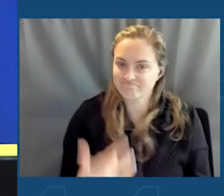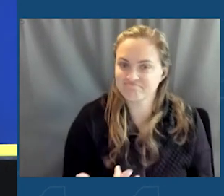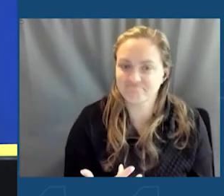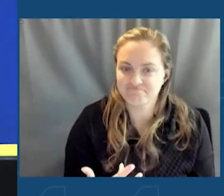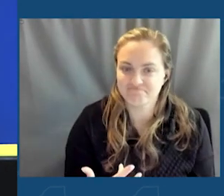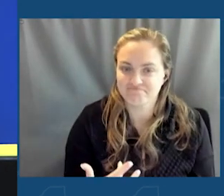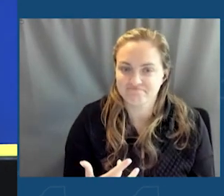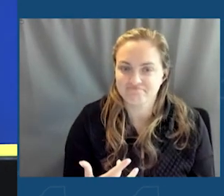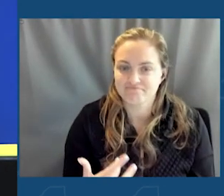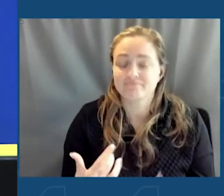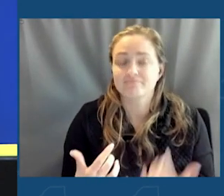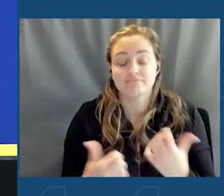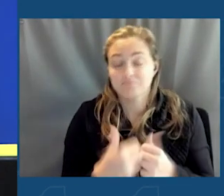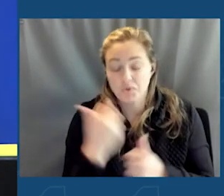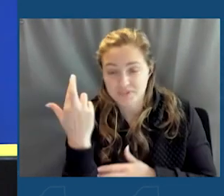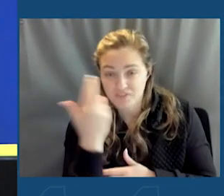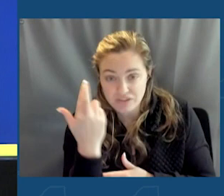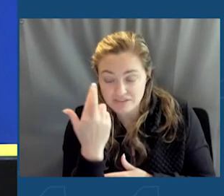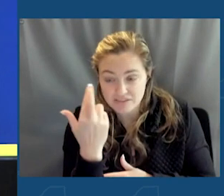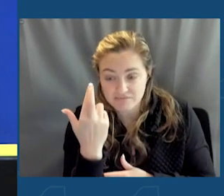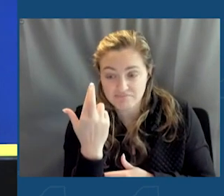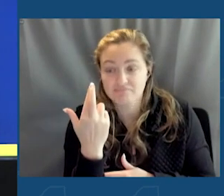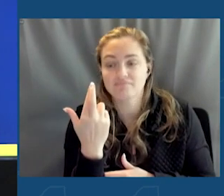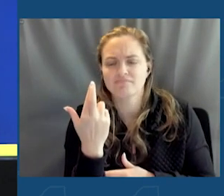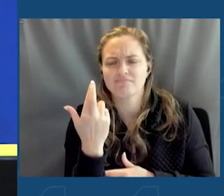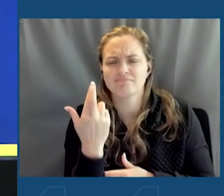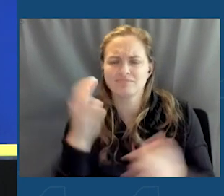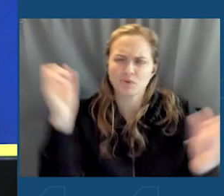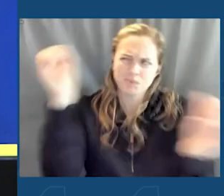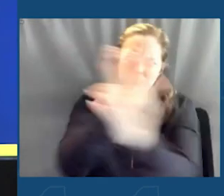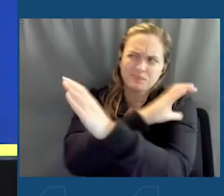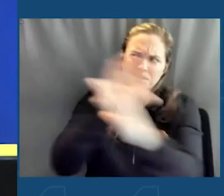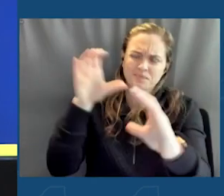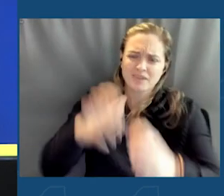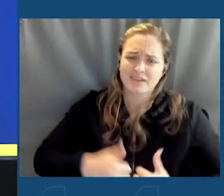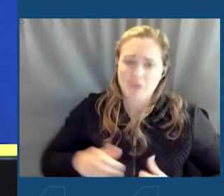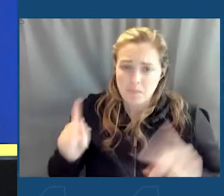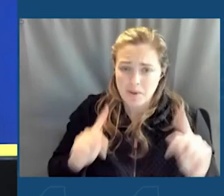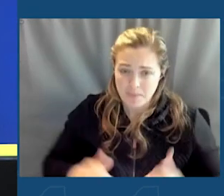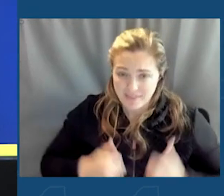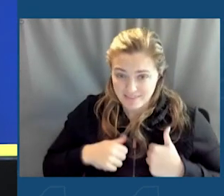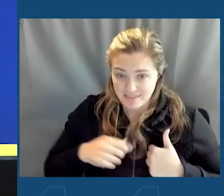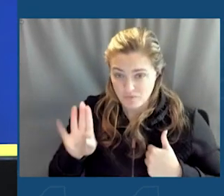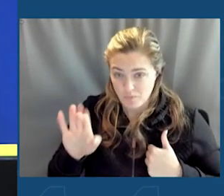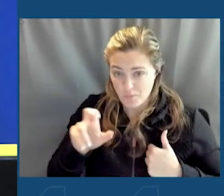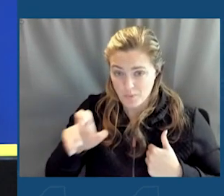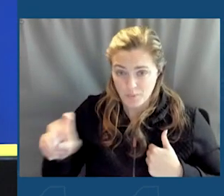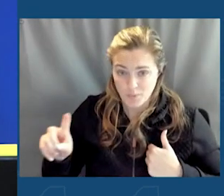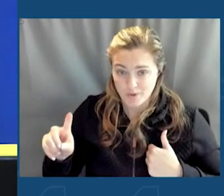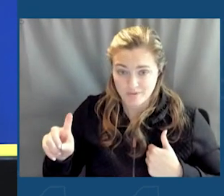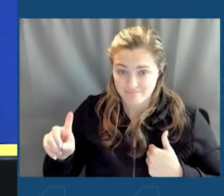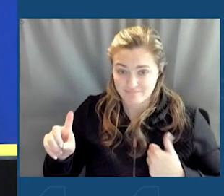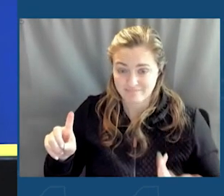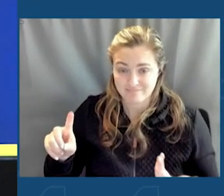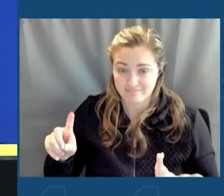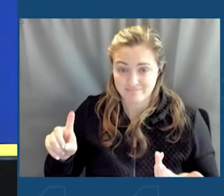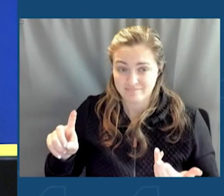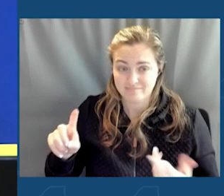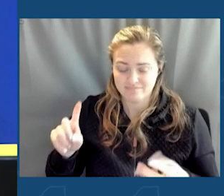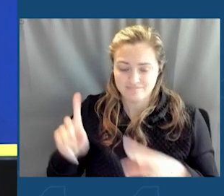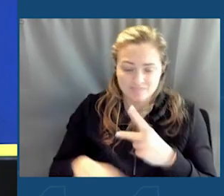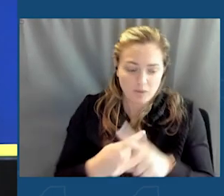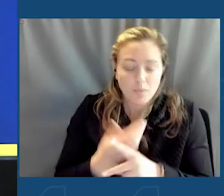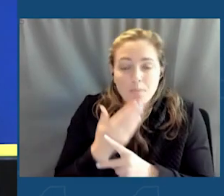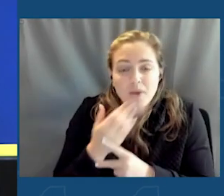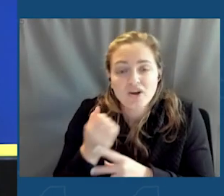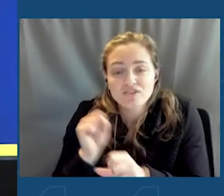to enlarge the vision of young people living in Brentwood into what better career opportunities